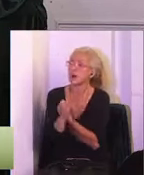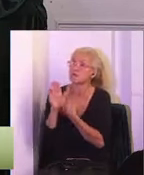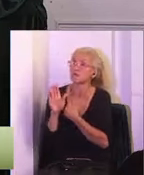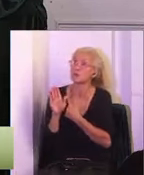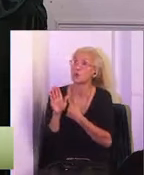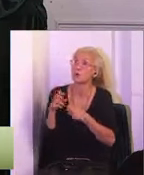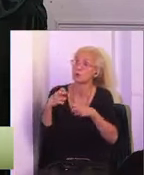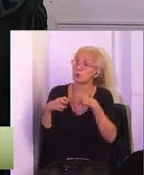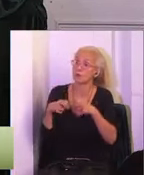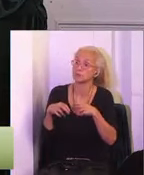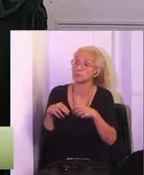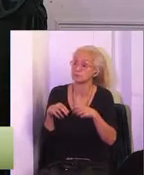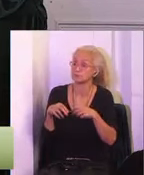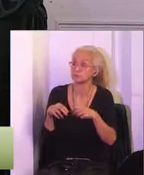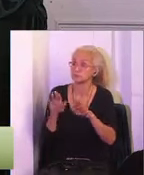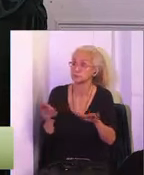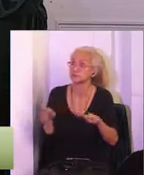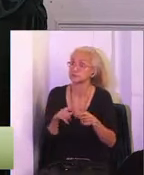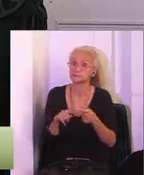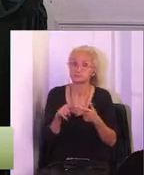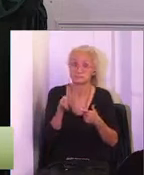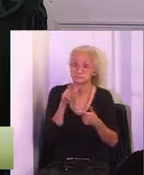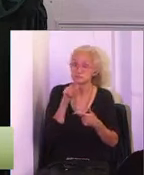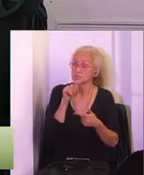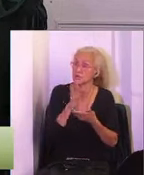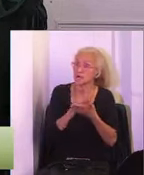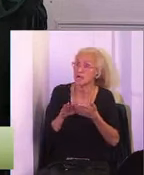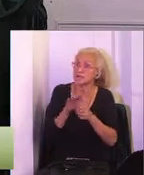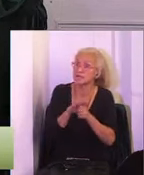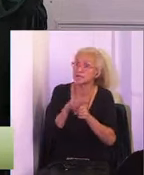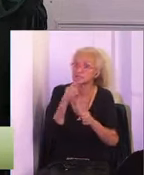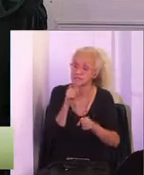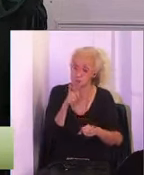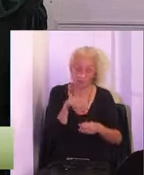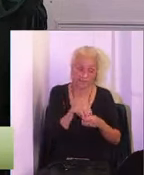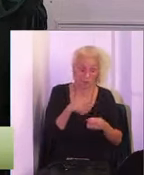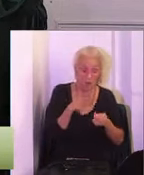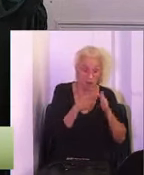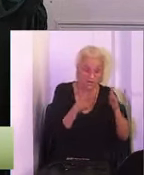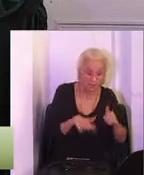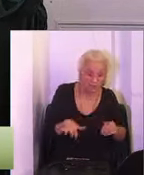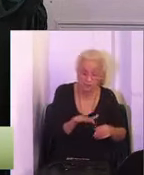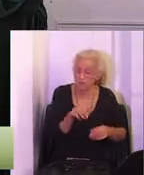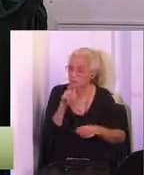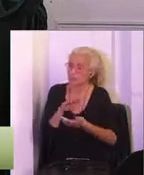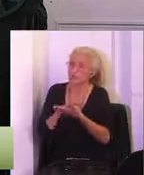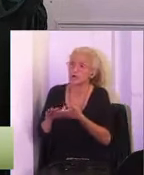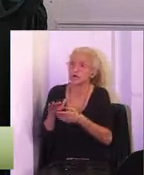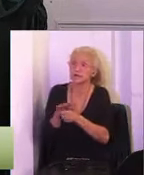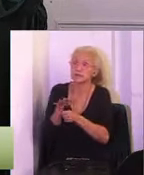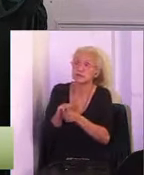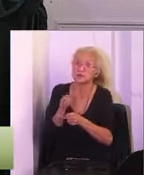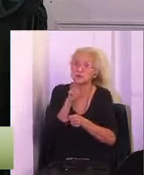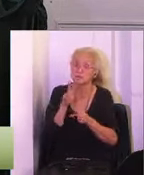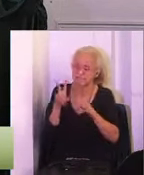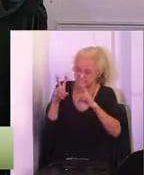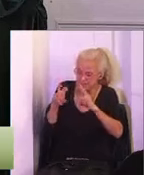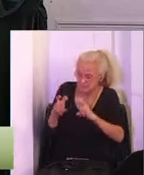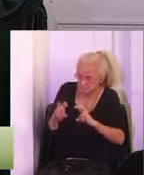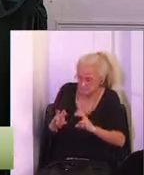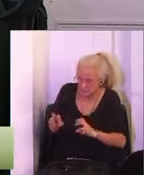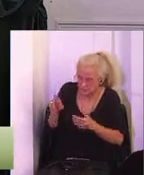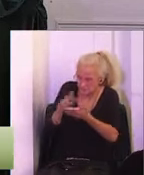kind enough to stop saying, not in my neighborhood, not kind enough to examine the